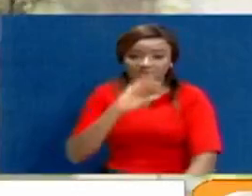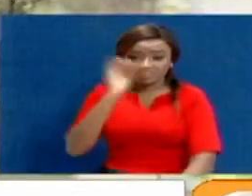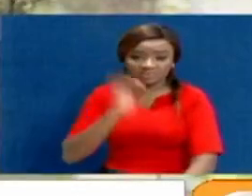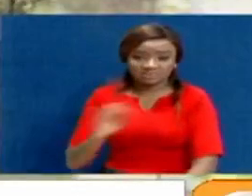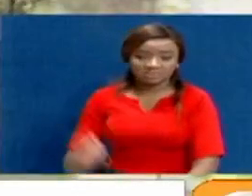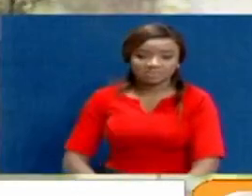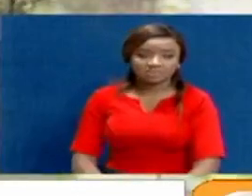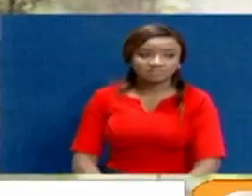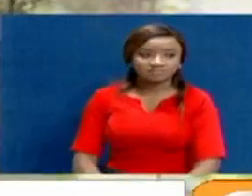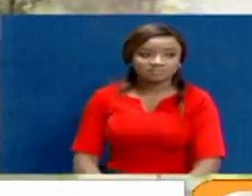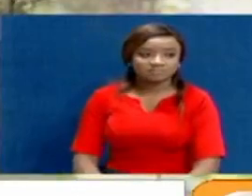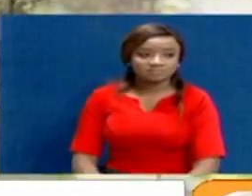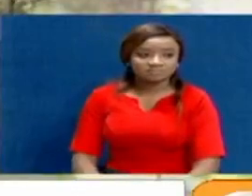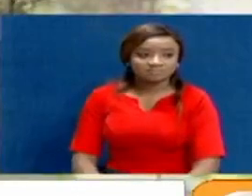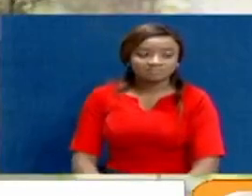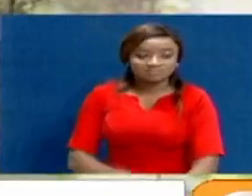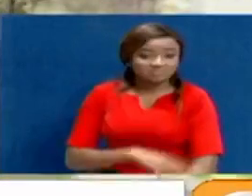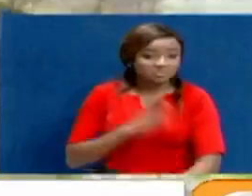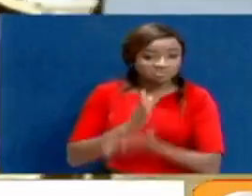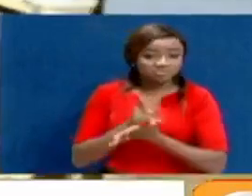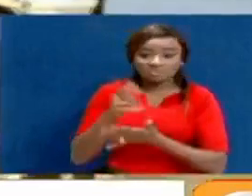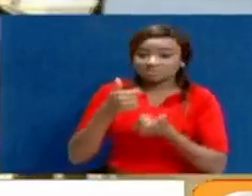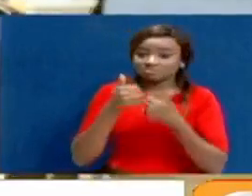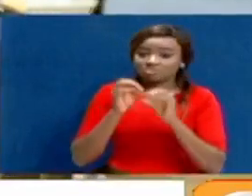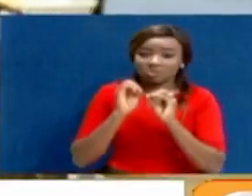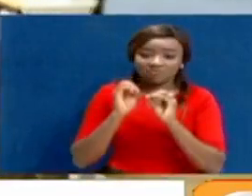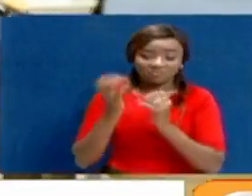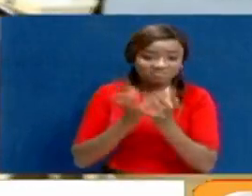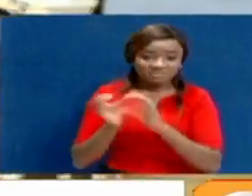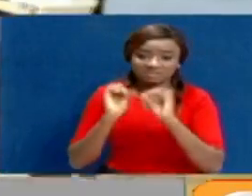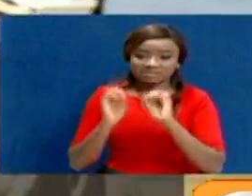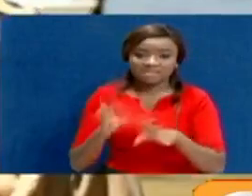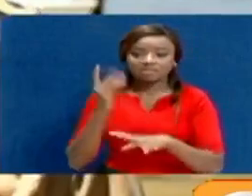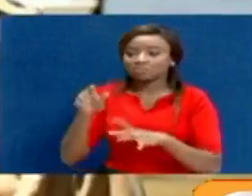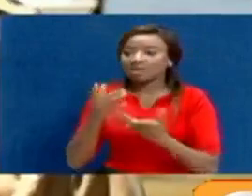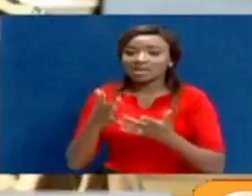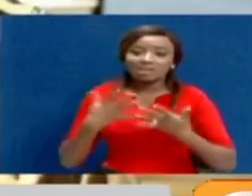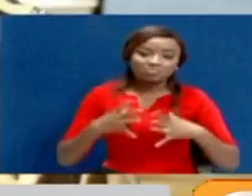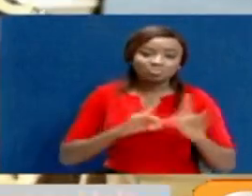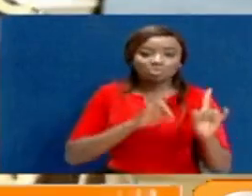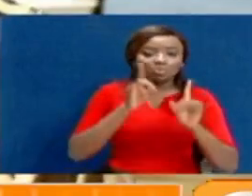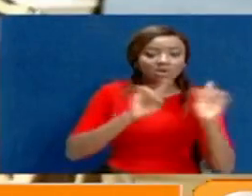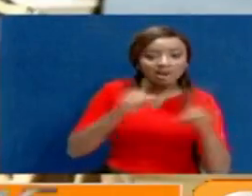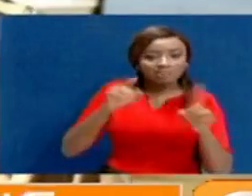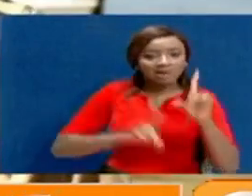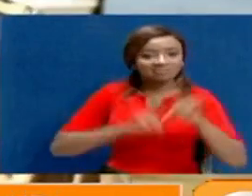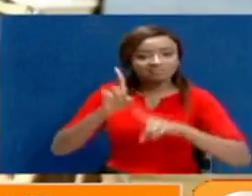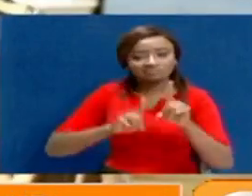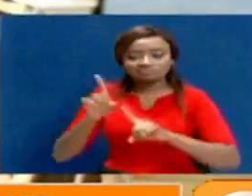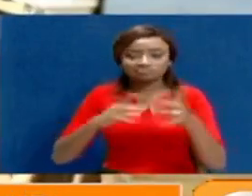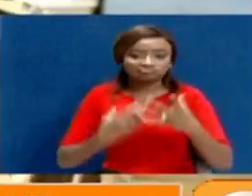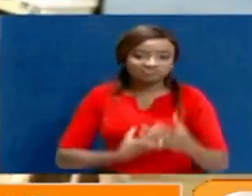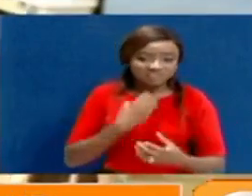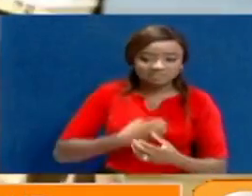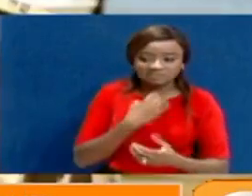peculiar phenomenon that has been bad for business. Our tourism facilities are submerged, not all of